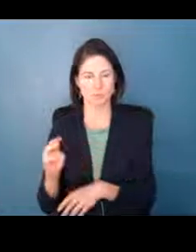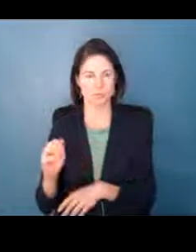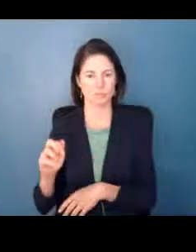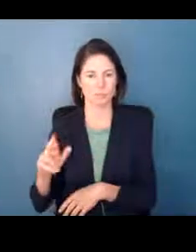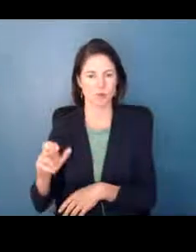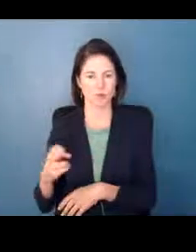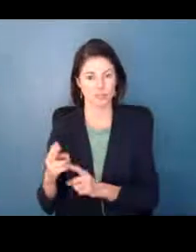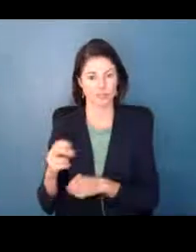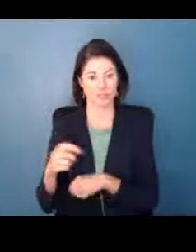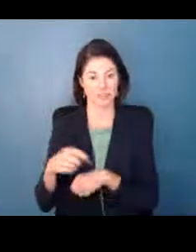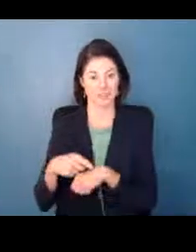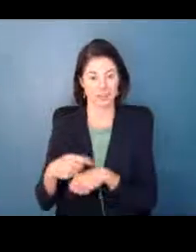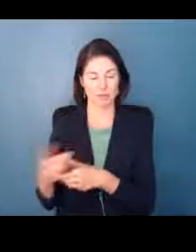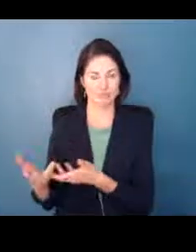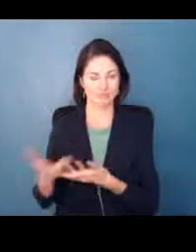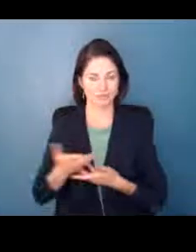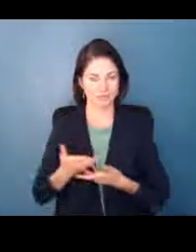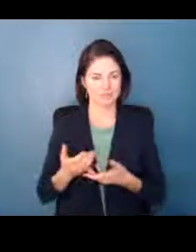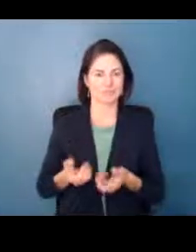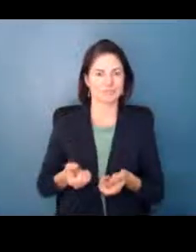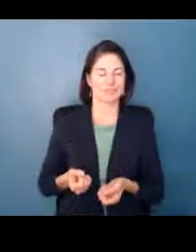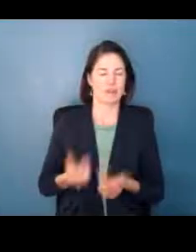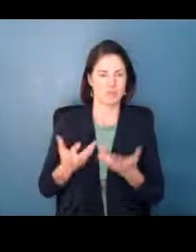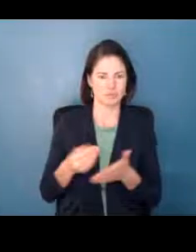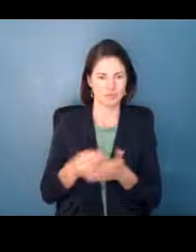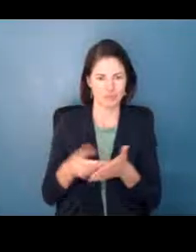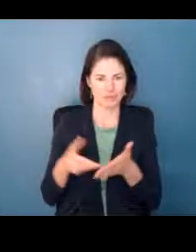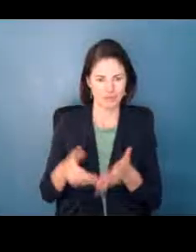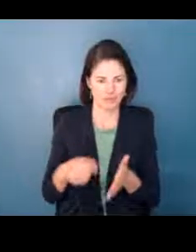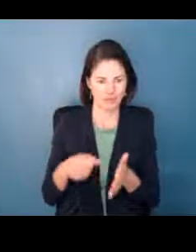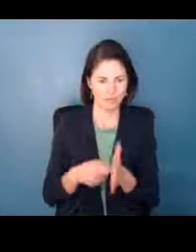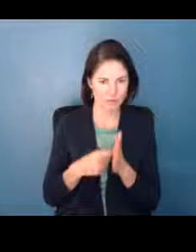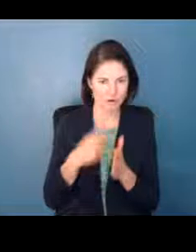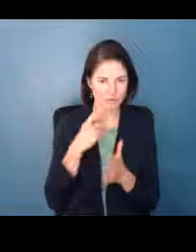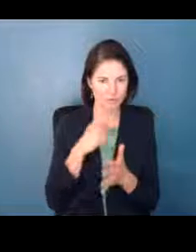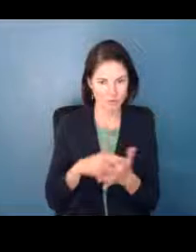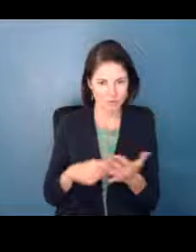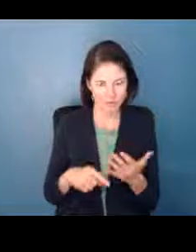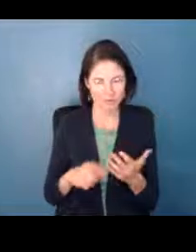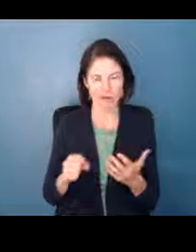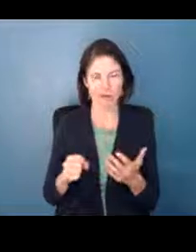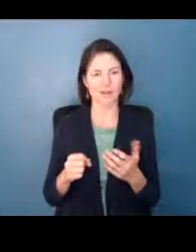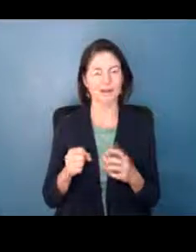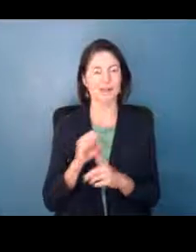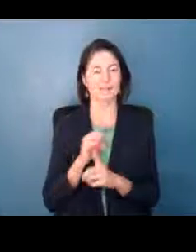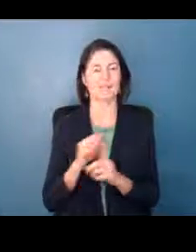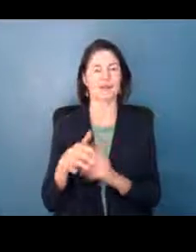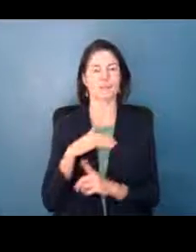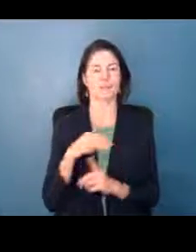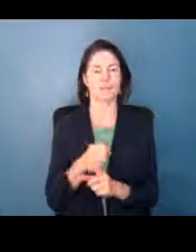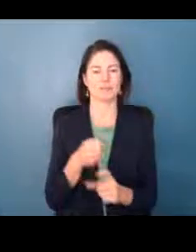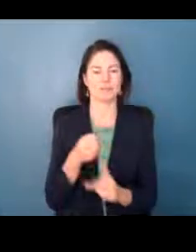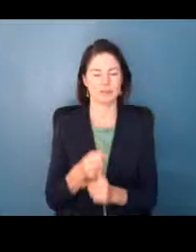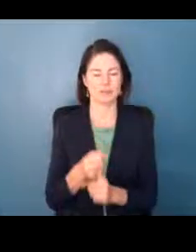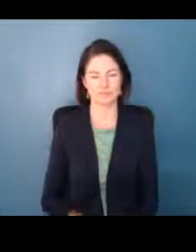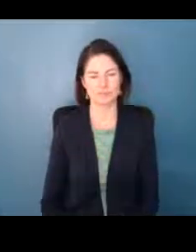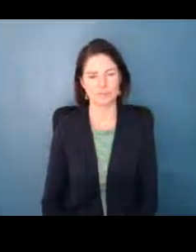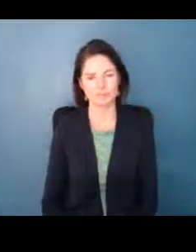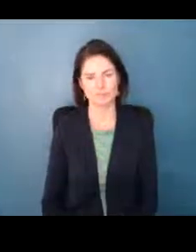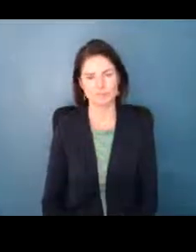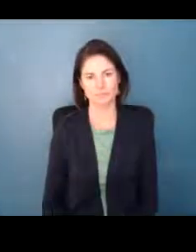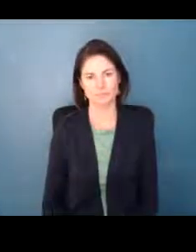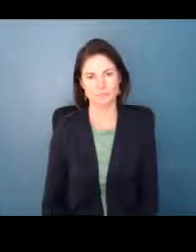detailed estimate of the remaining construction activities and the status of the environmental commitments. Caltrans has recently submitted an estimate of